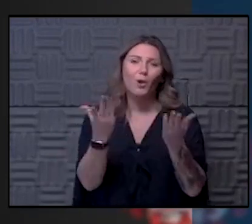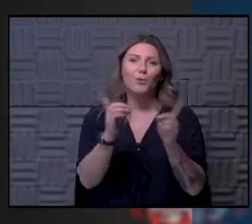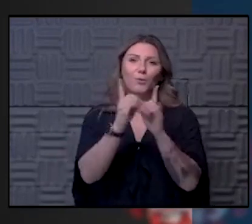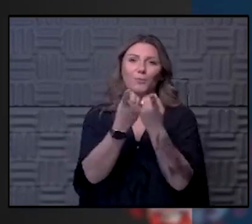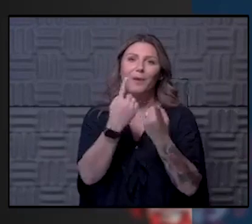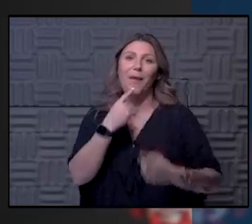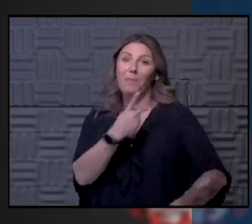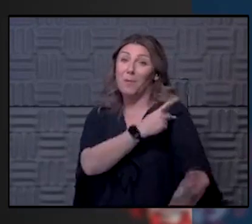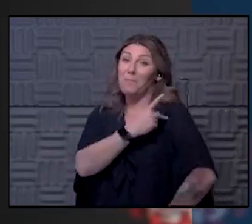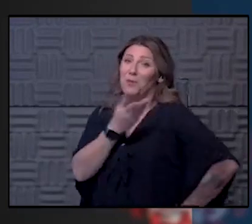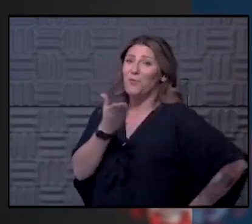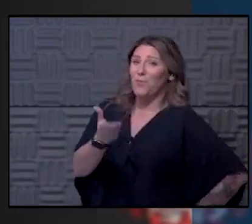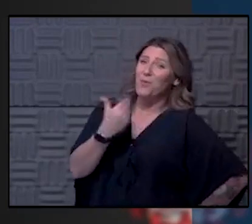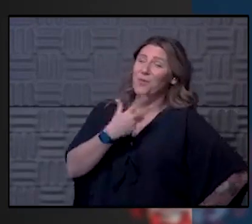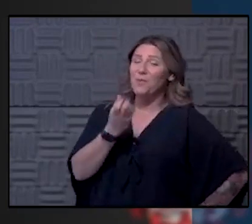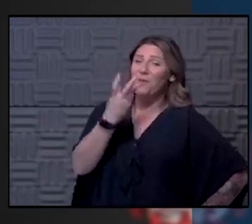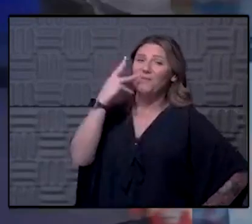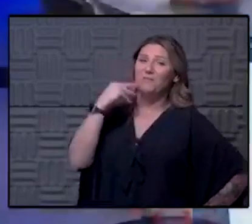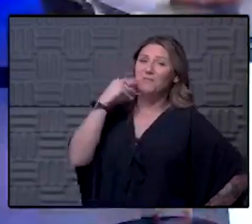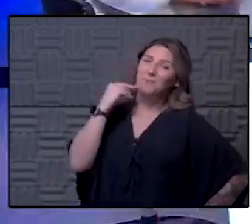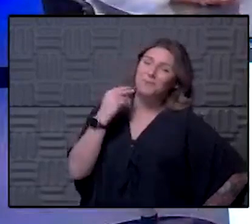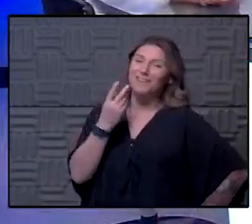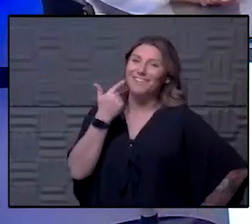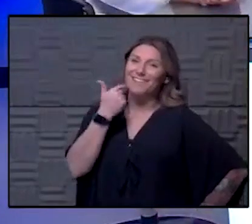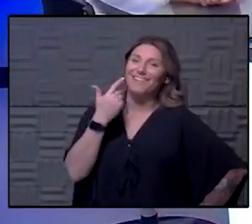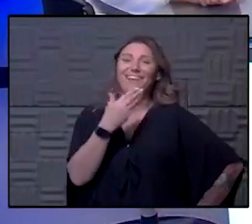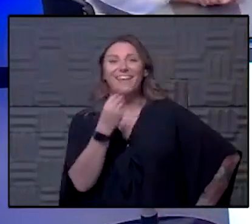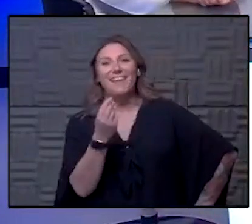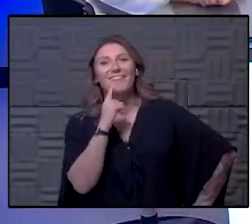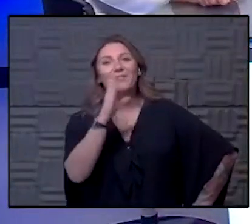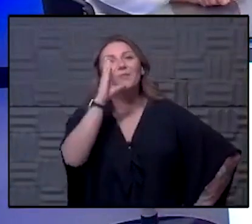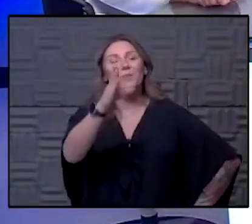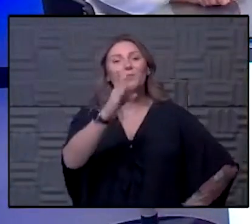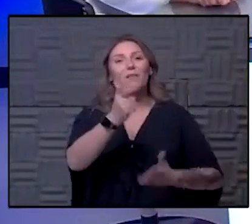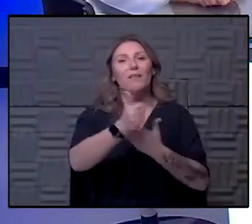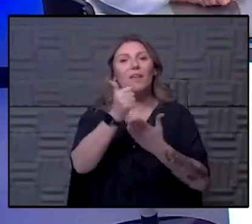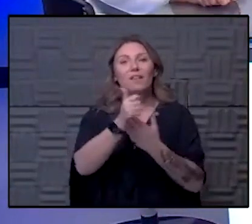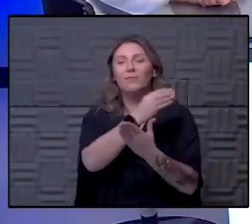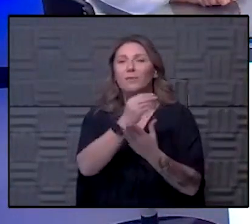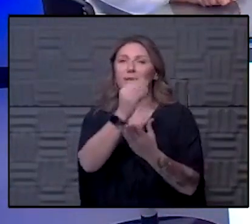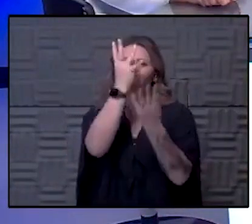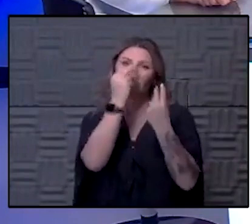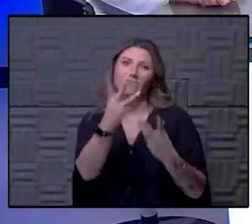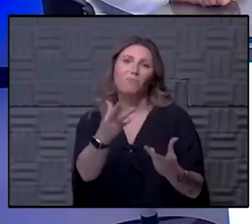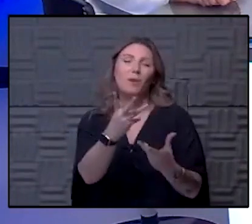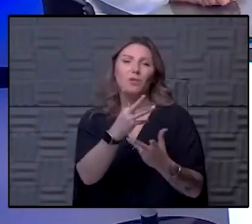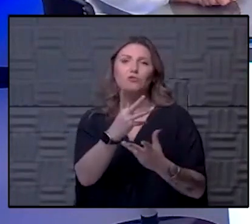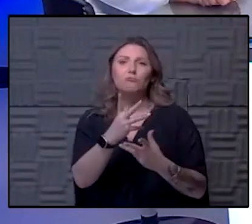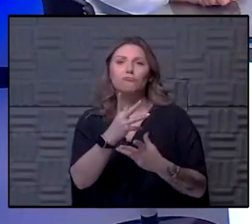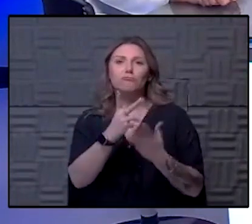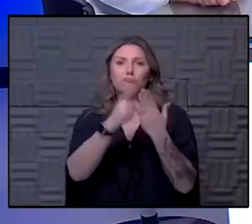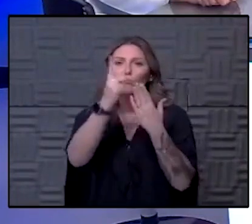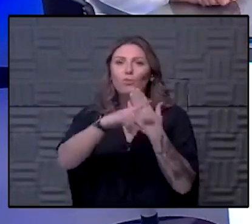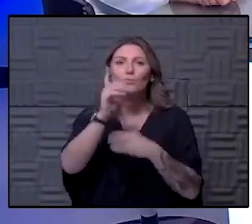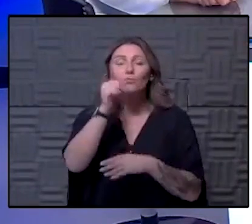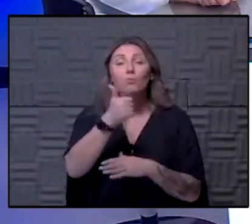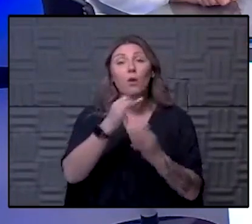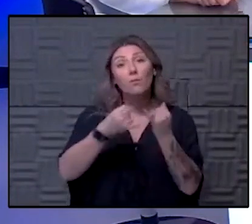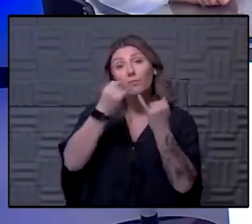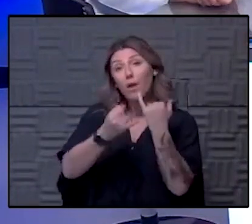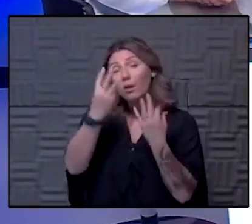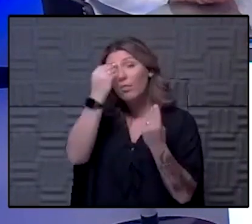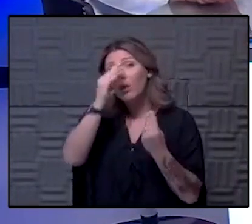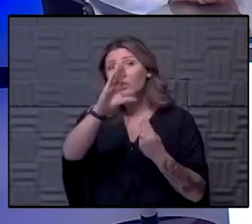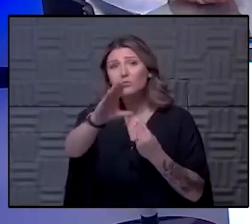down there, so I've got a lot of experience with them, and I think this will be a really helpful and informative thing. Final thoughts, Dr. Stewart, from